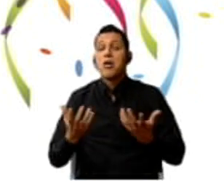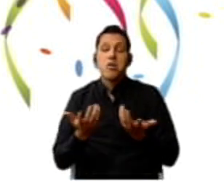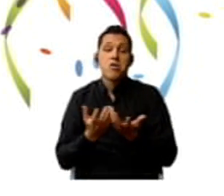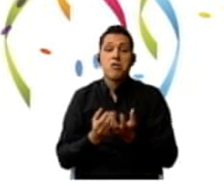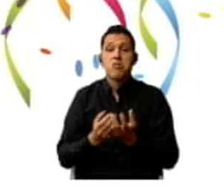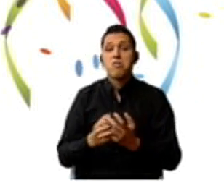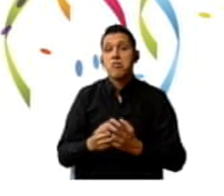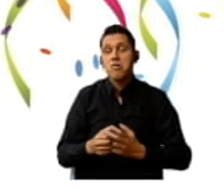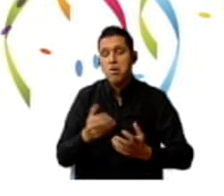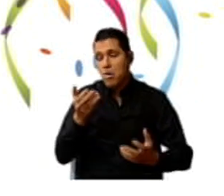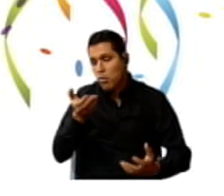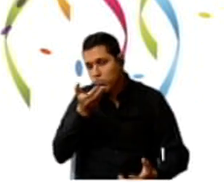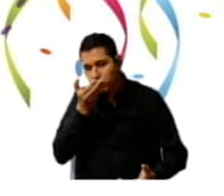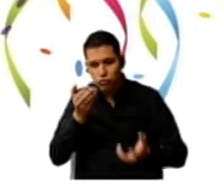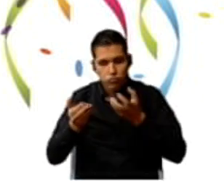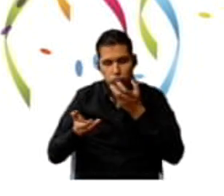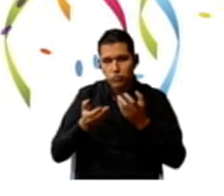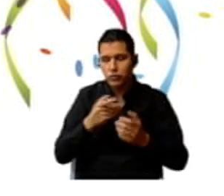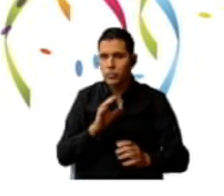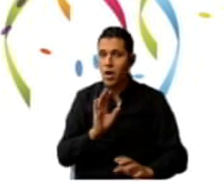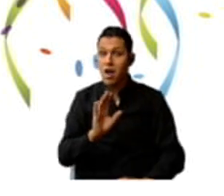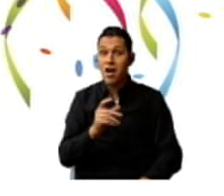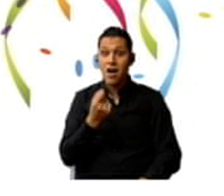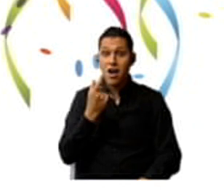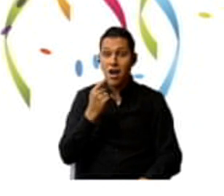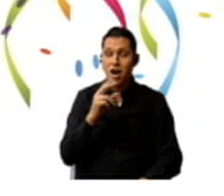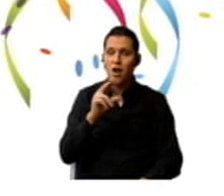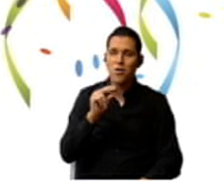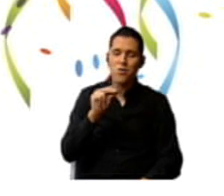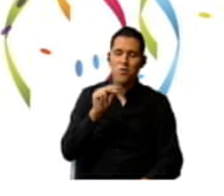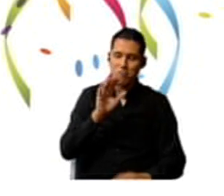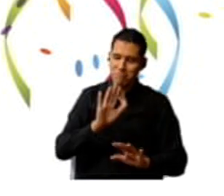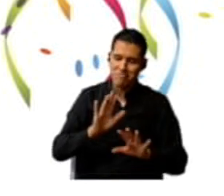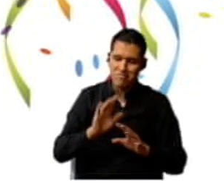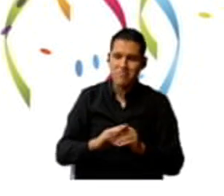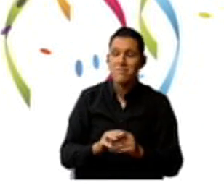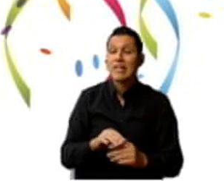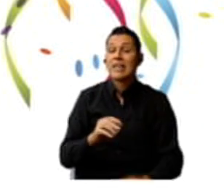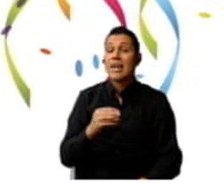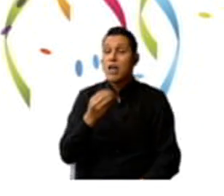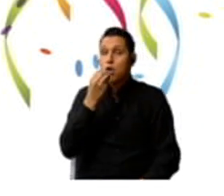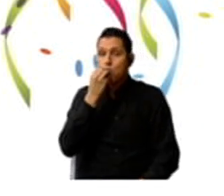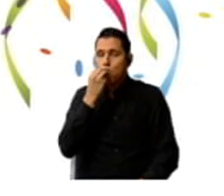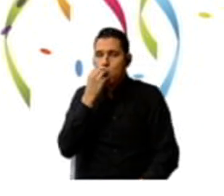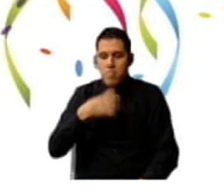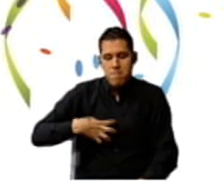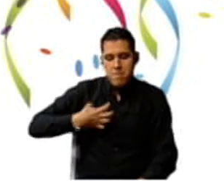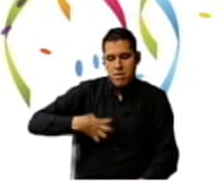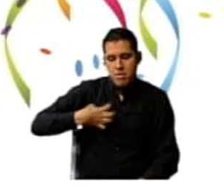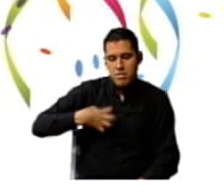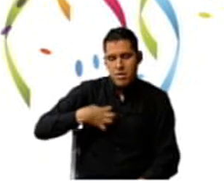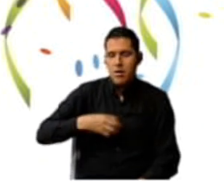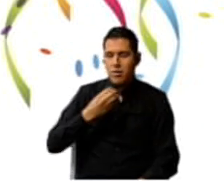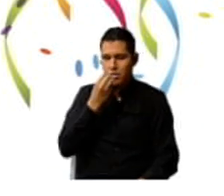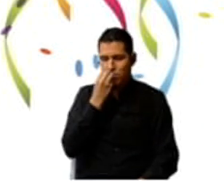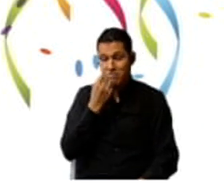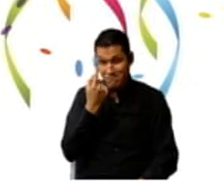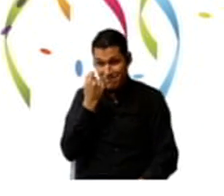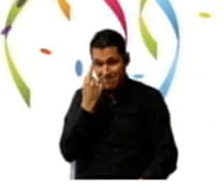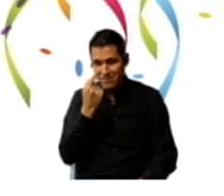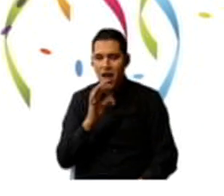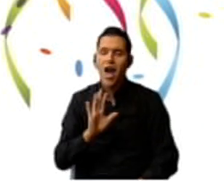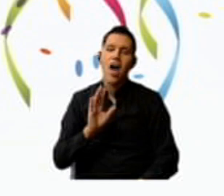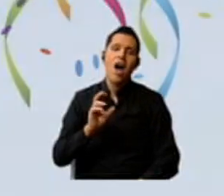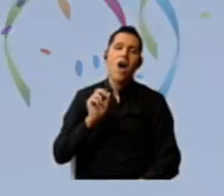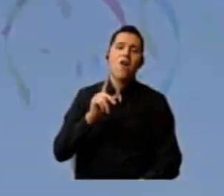they eat apples? No, Charlotte. Fortunately, they don't eat apples. Okay, now